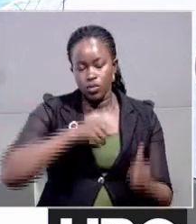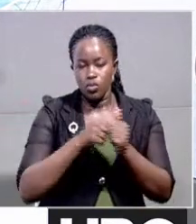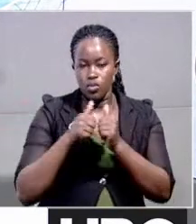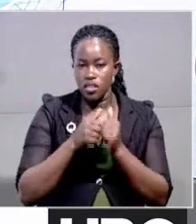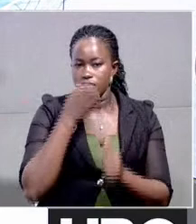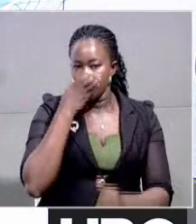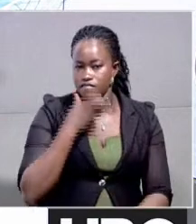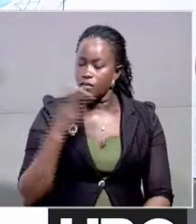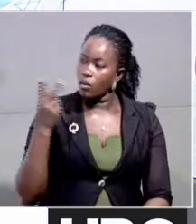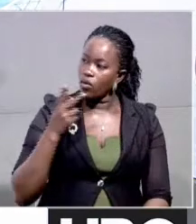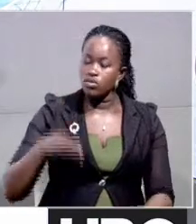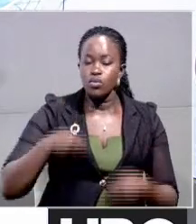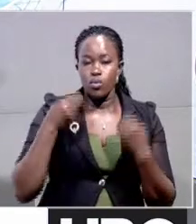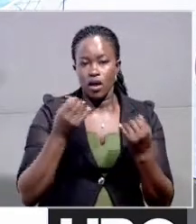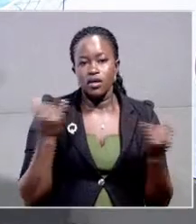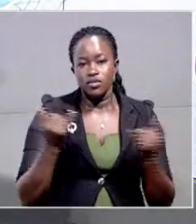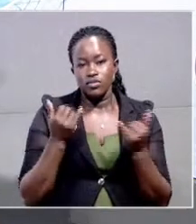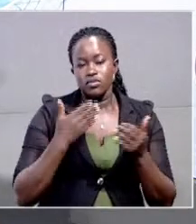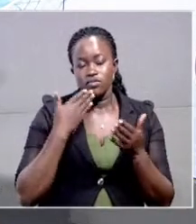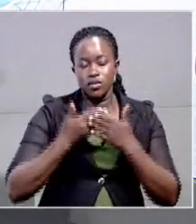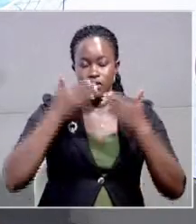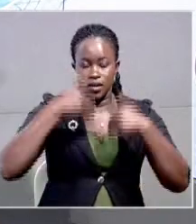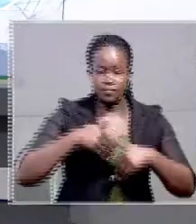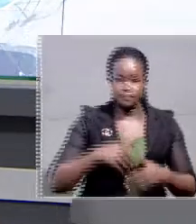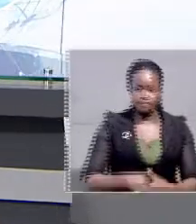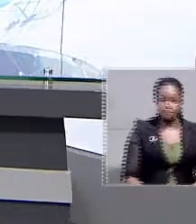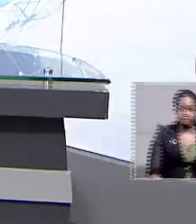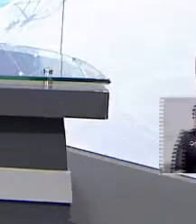I'm Rukid Kiijanangoma. See you at 10.